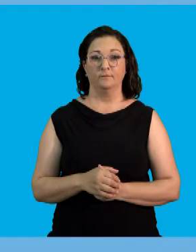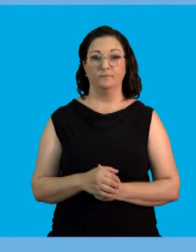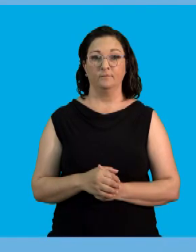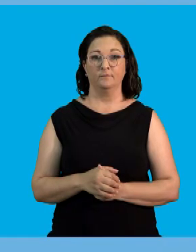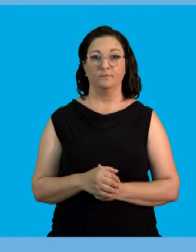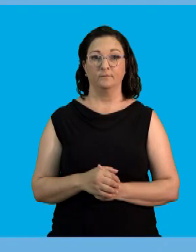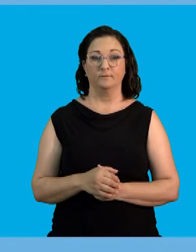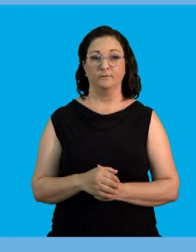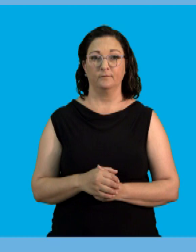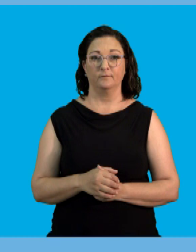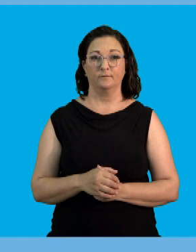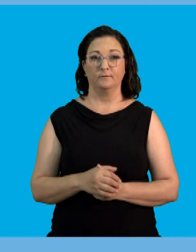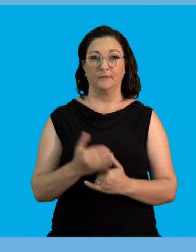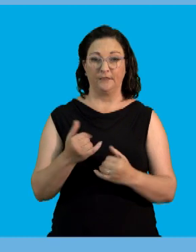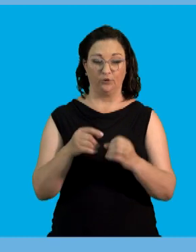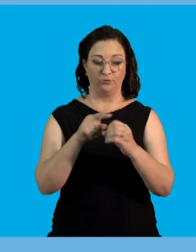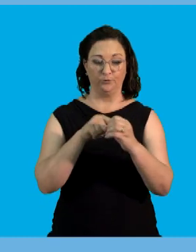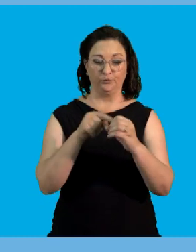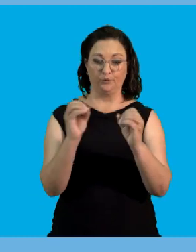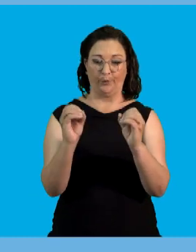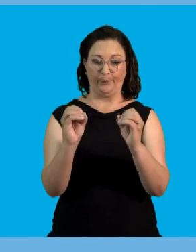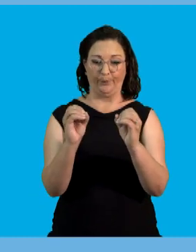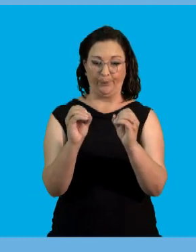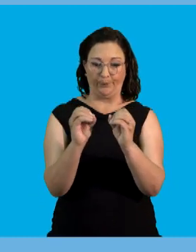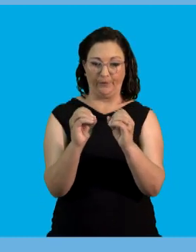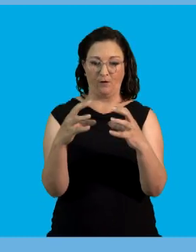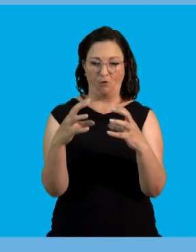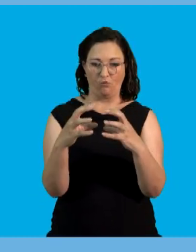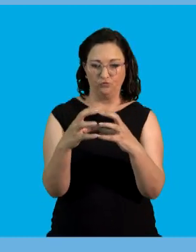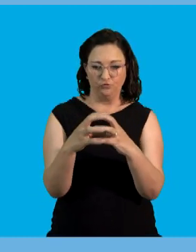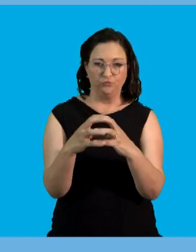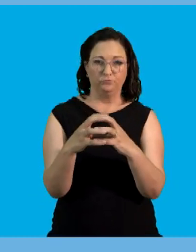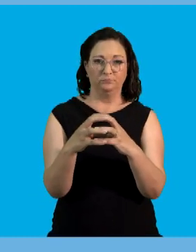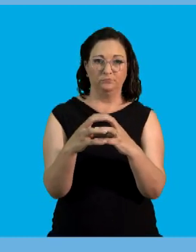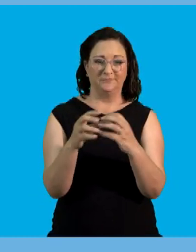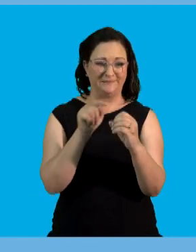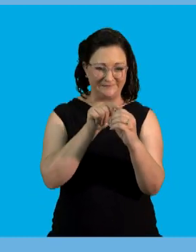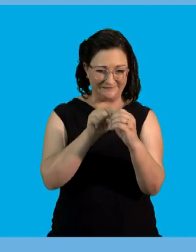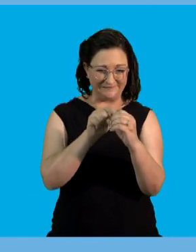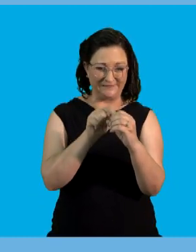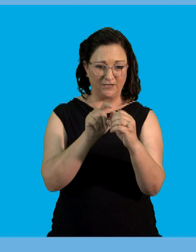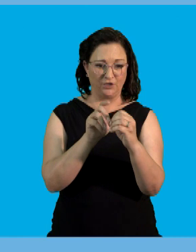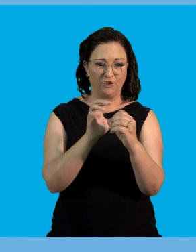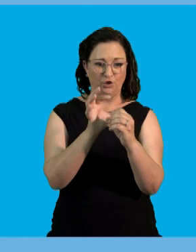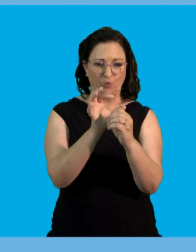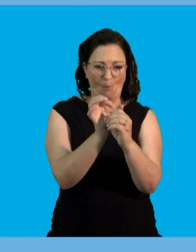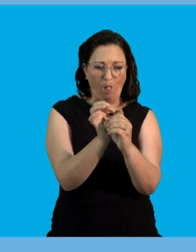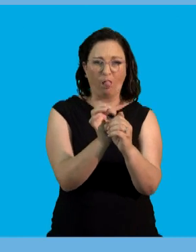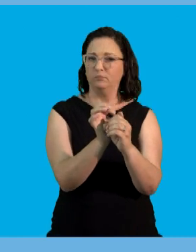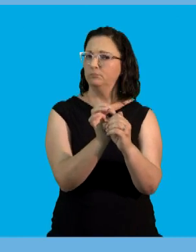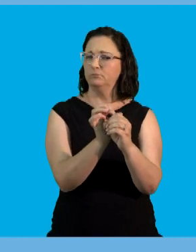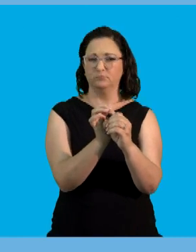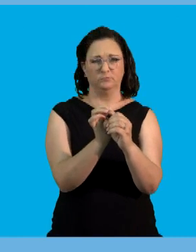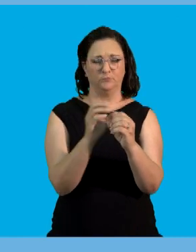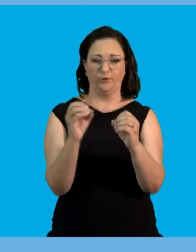now, when we are looking at the particles that are contracting, we are saying that the particles, they do not contract, they do not become smaller